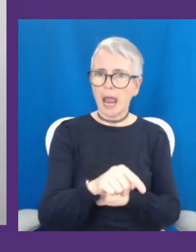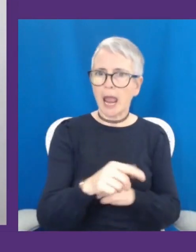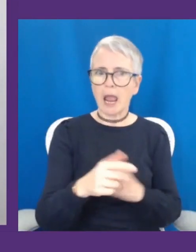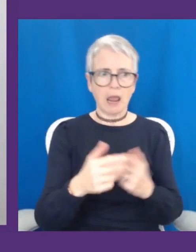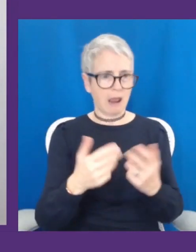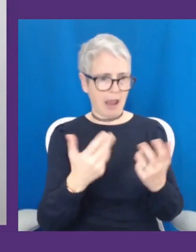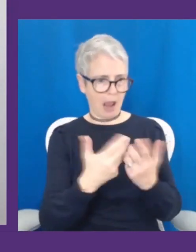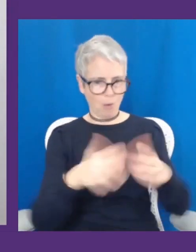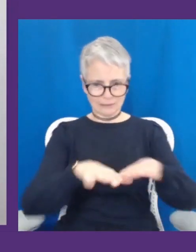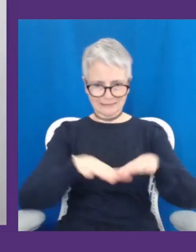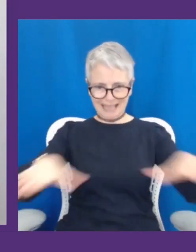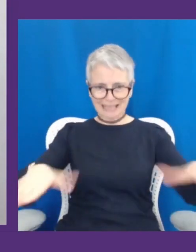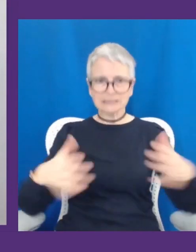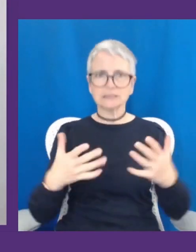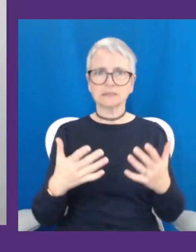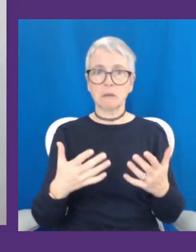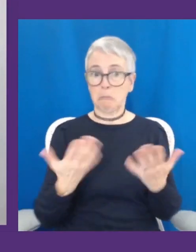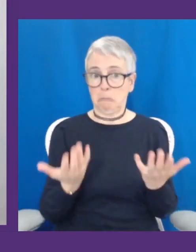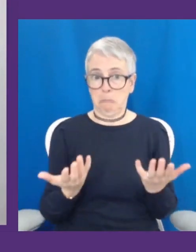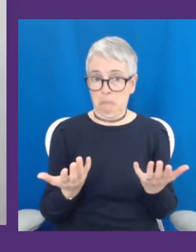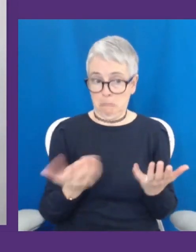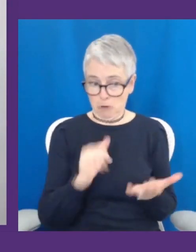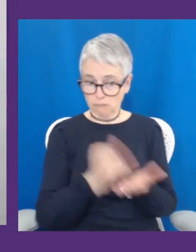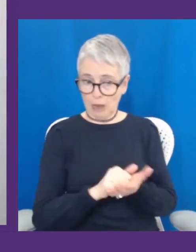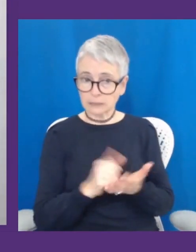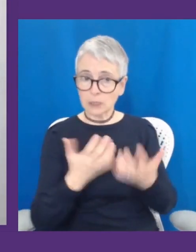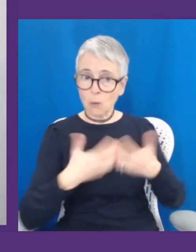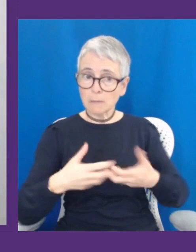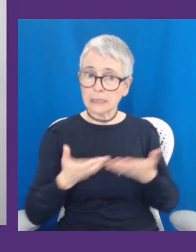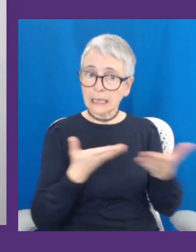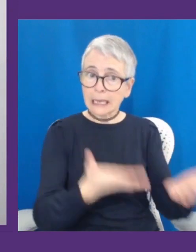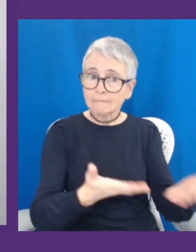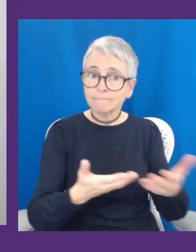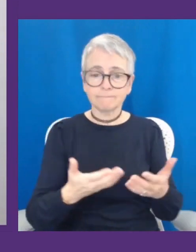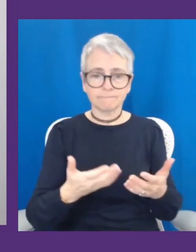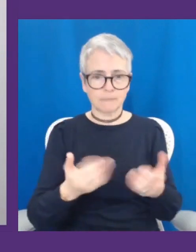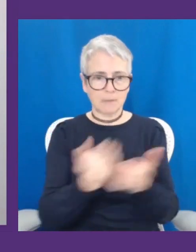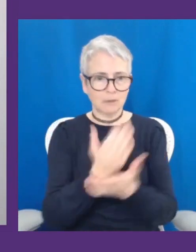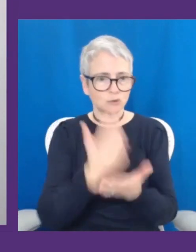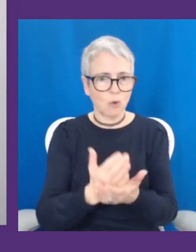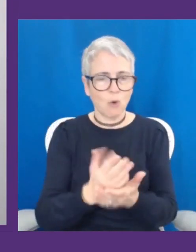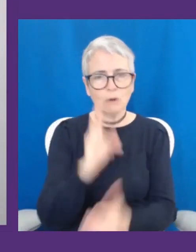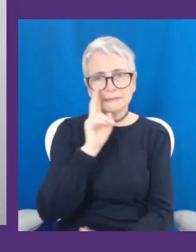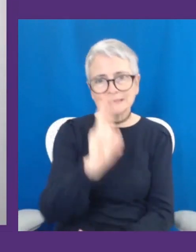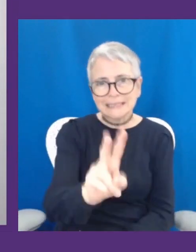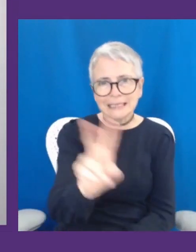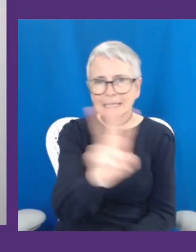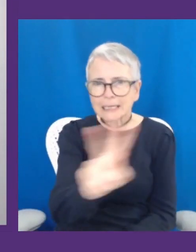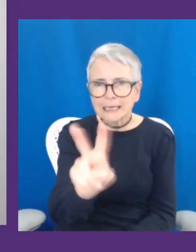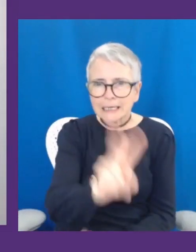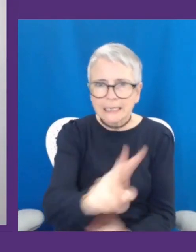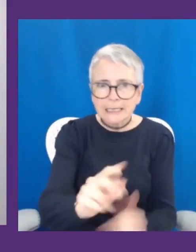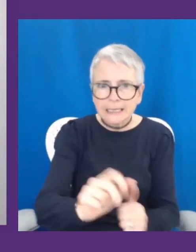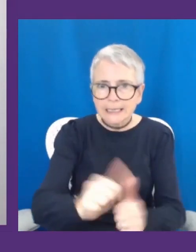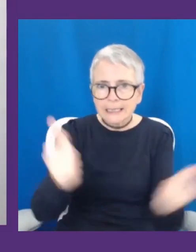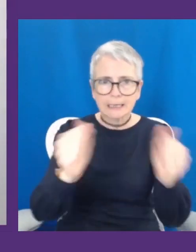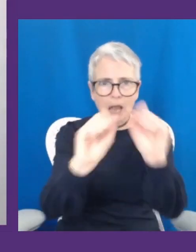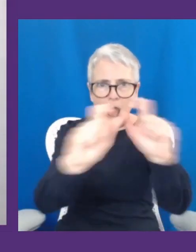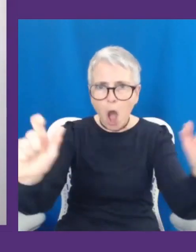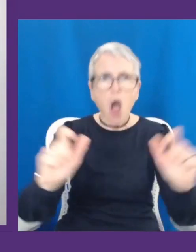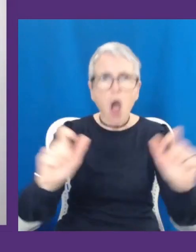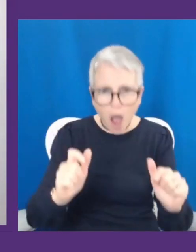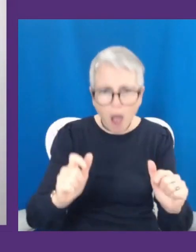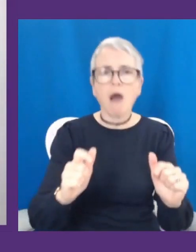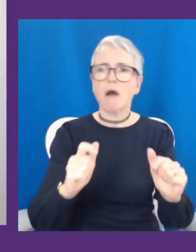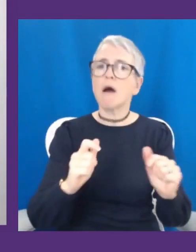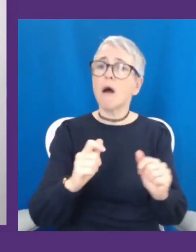So are we giving people the right apparatus to enlarge their print and all these simple things that a few years ago you maybe wouldn't